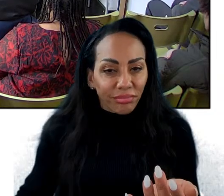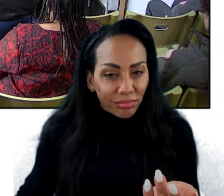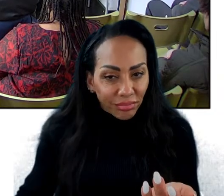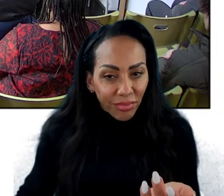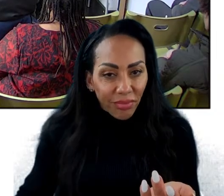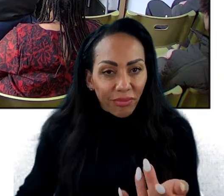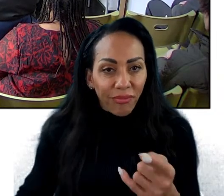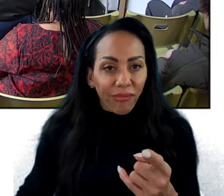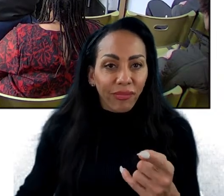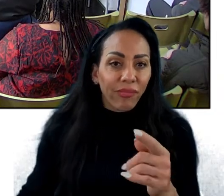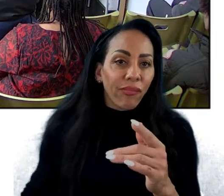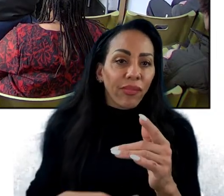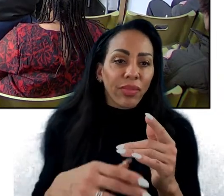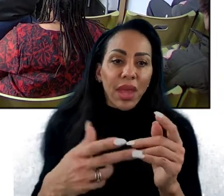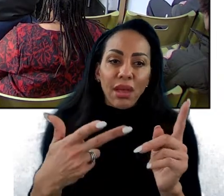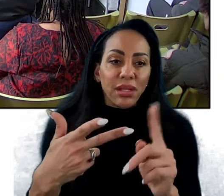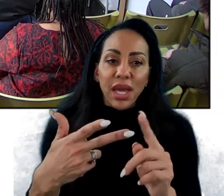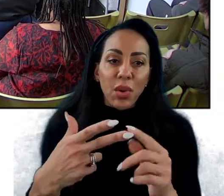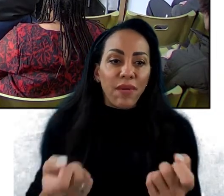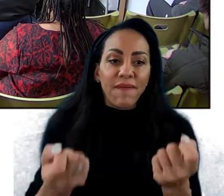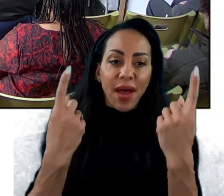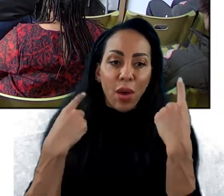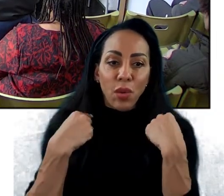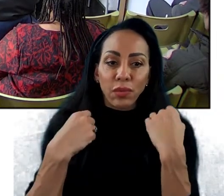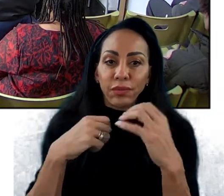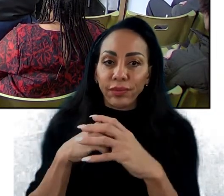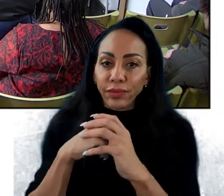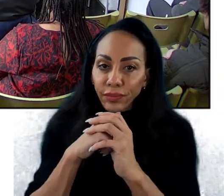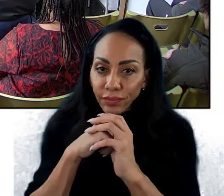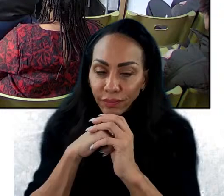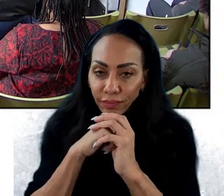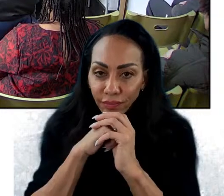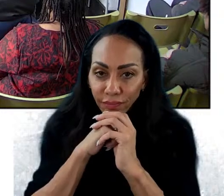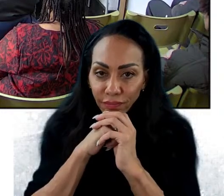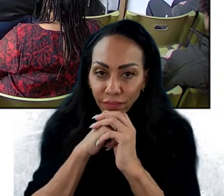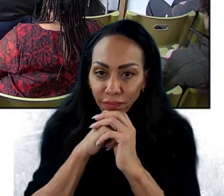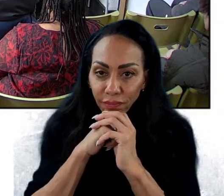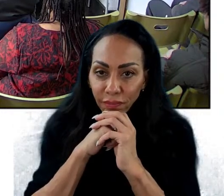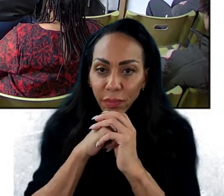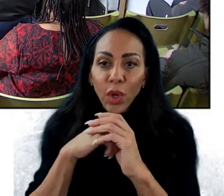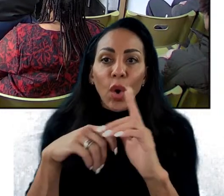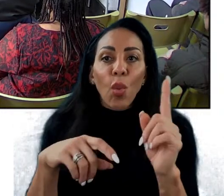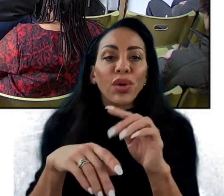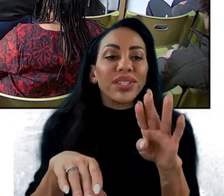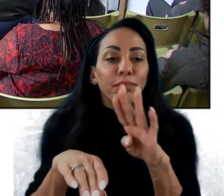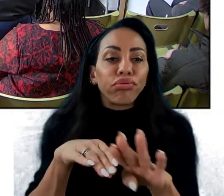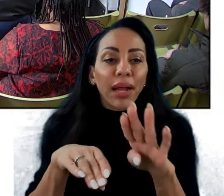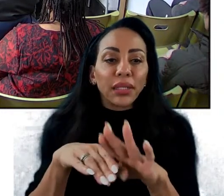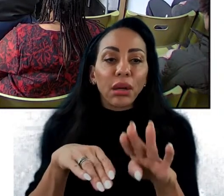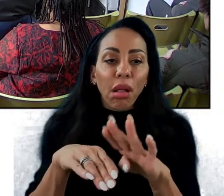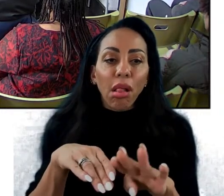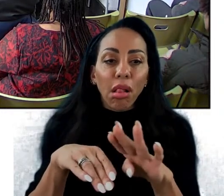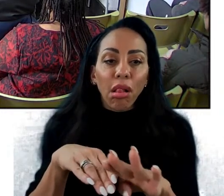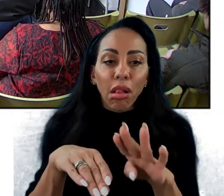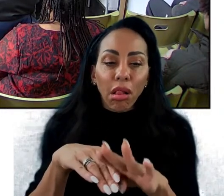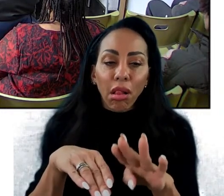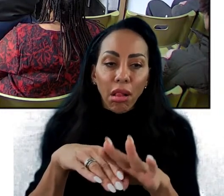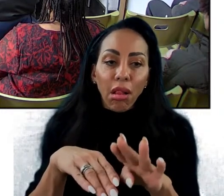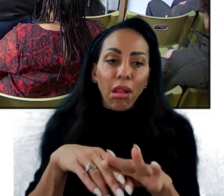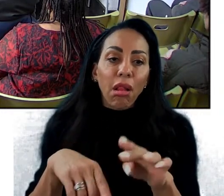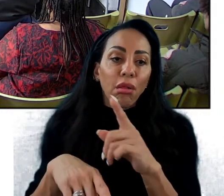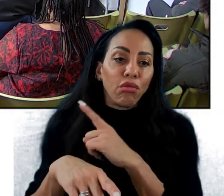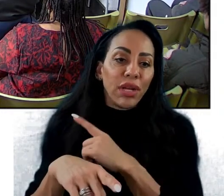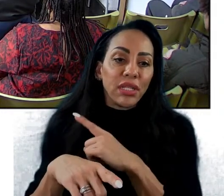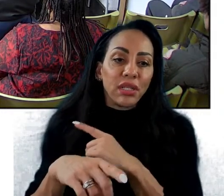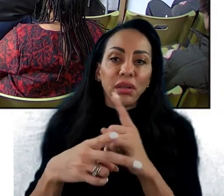think Pete should start with that one because he was the designer behind the shapes. Question number one is easy. The